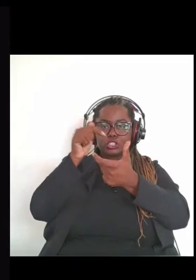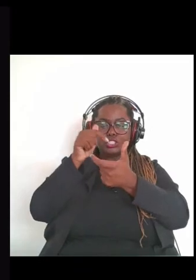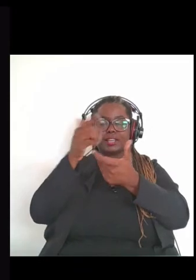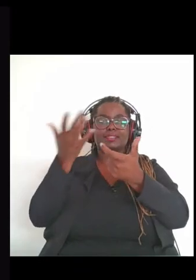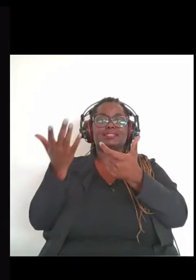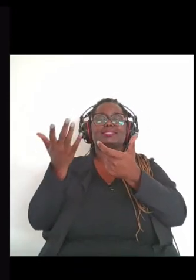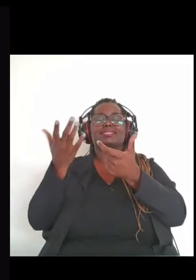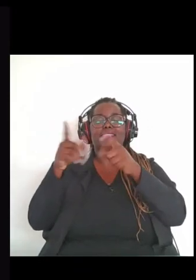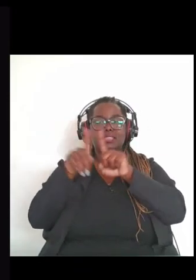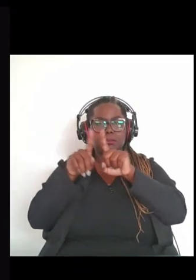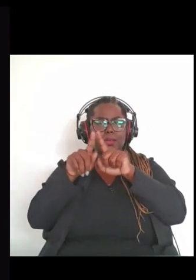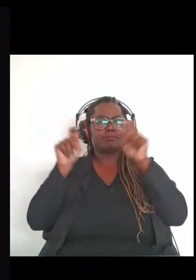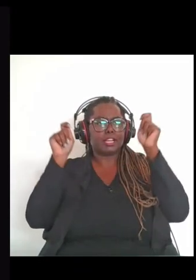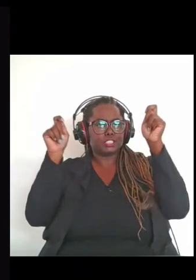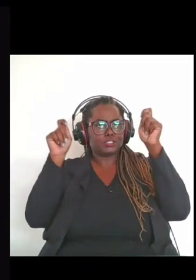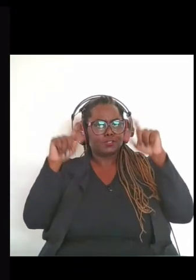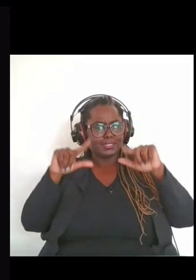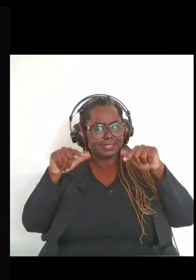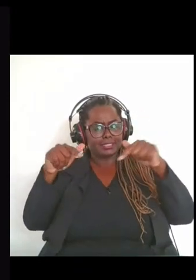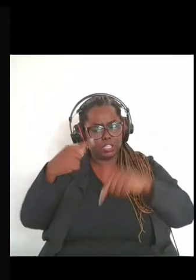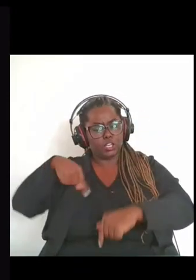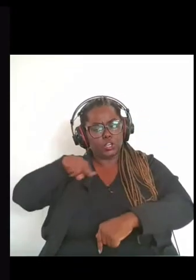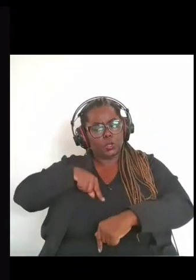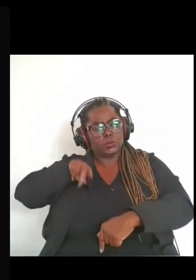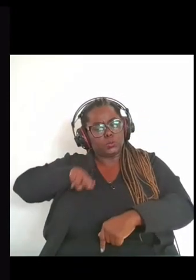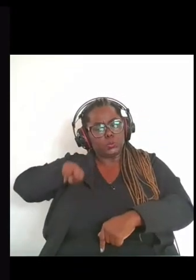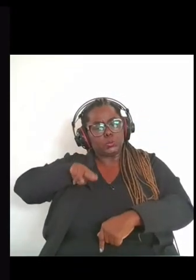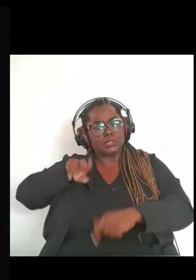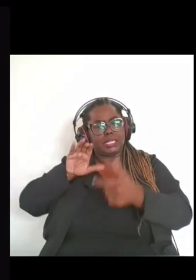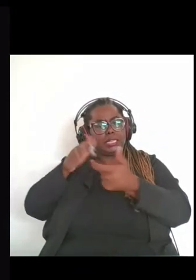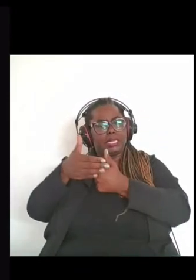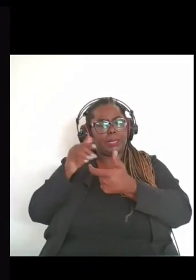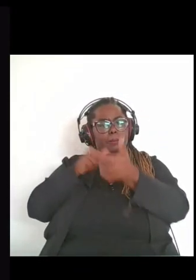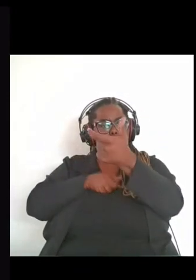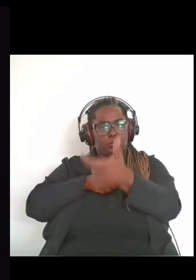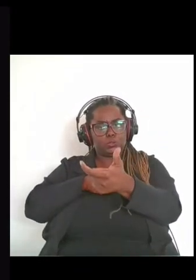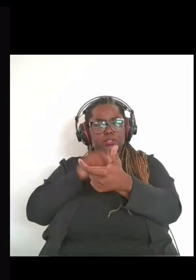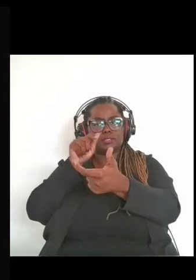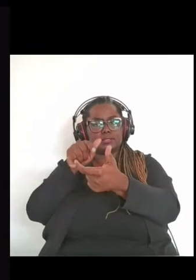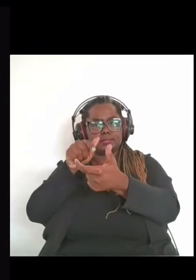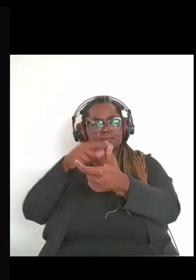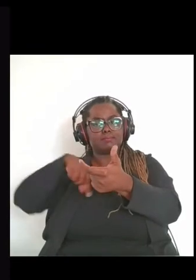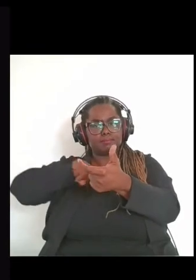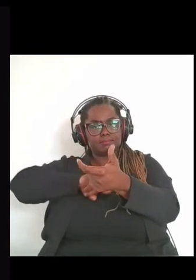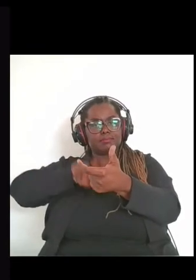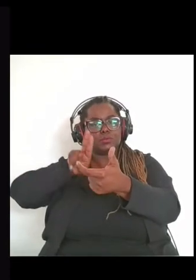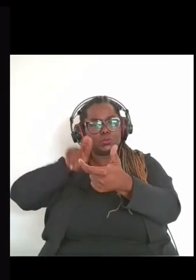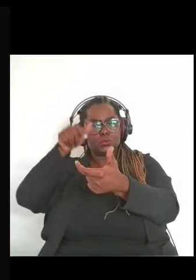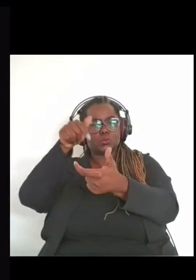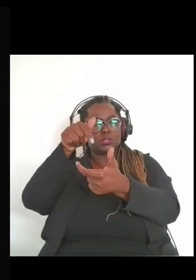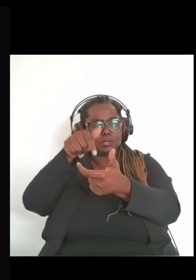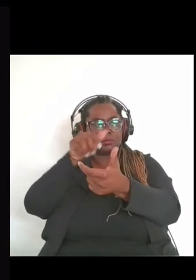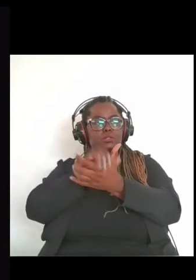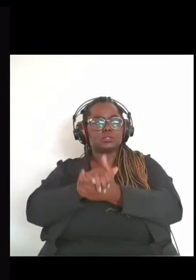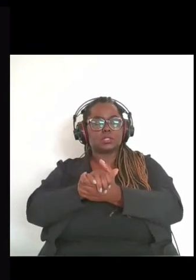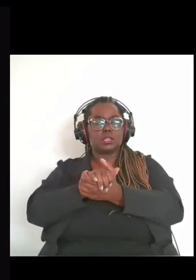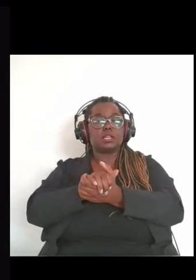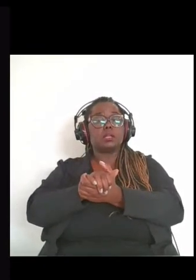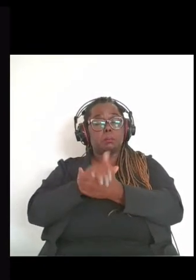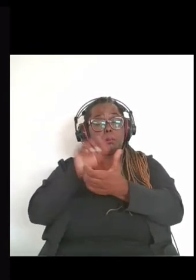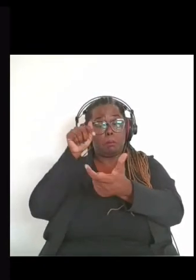to to mean that we we do not belong within um the African